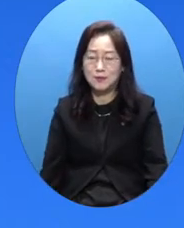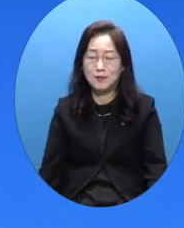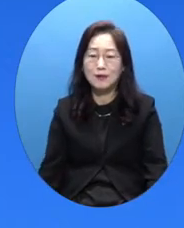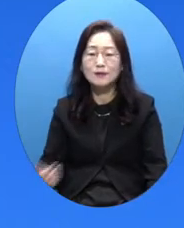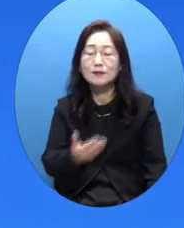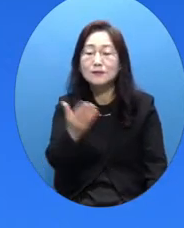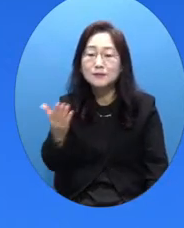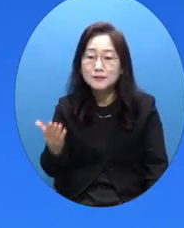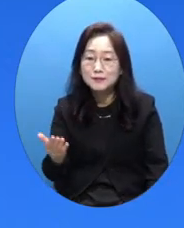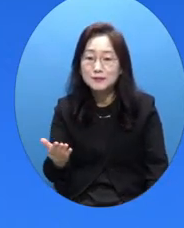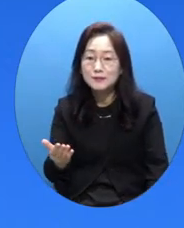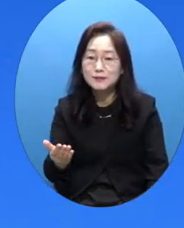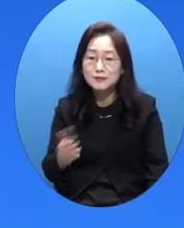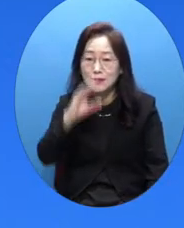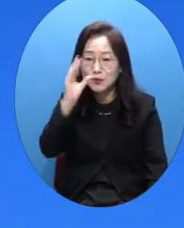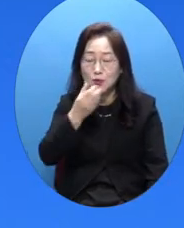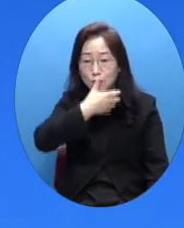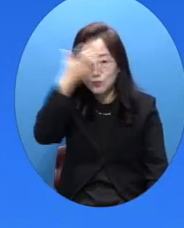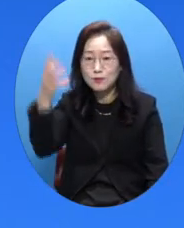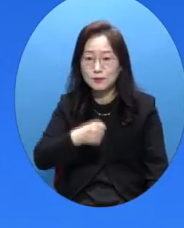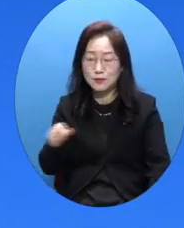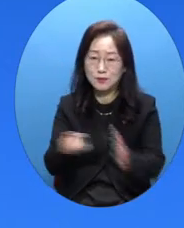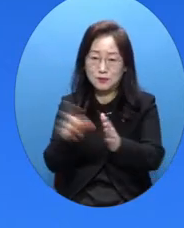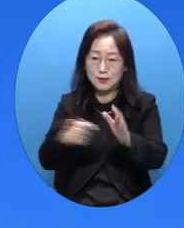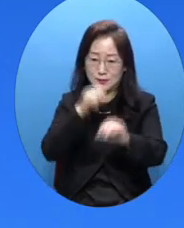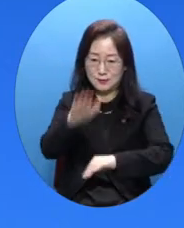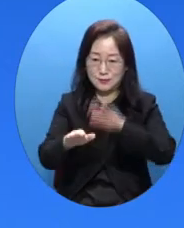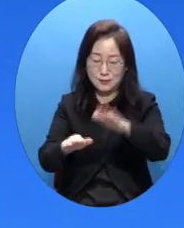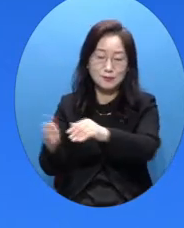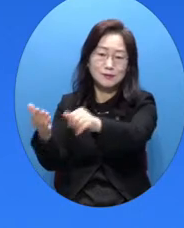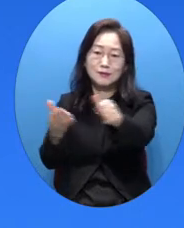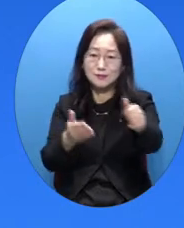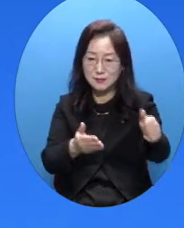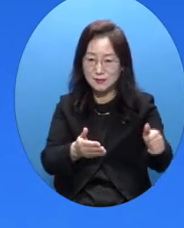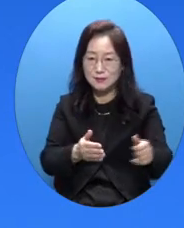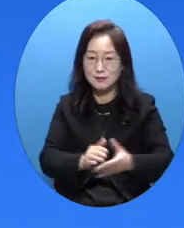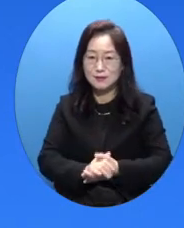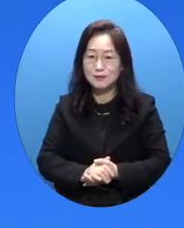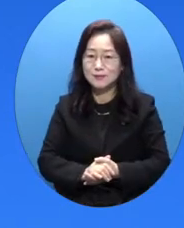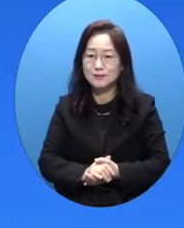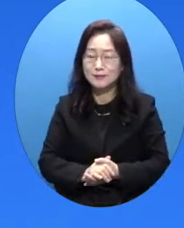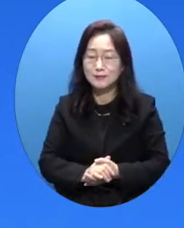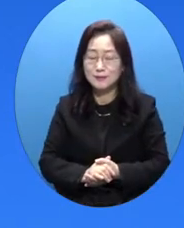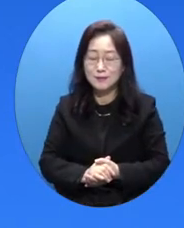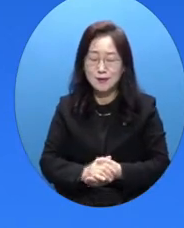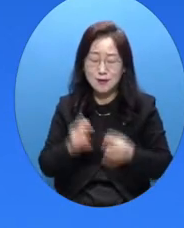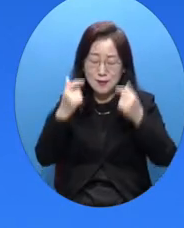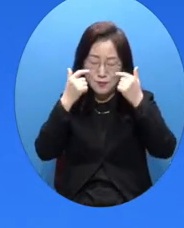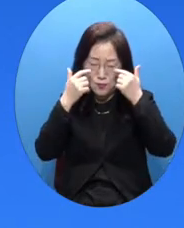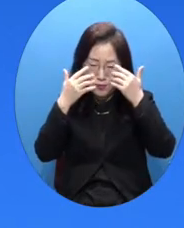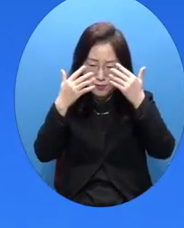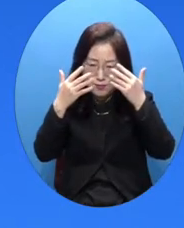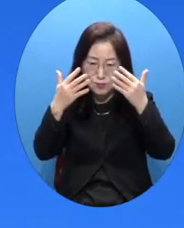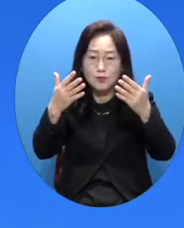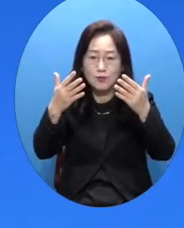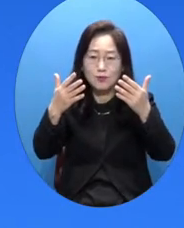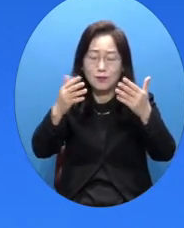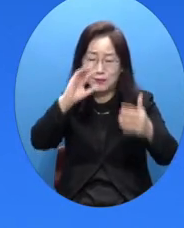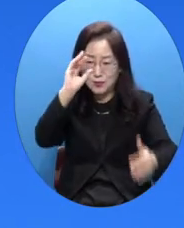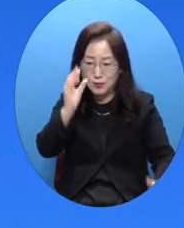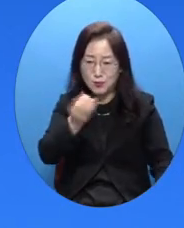another one I blessed in the name of the Lord that you will Embrace holy dreams and move forward